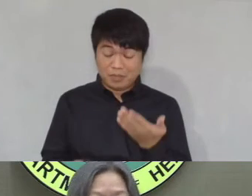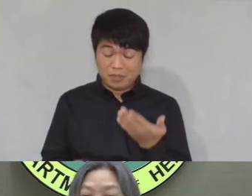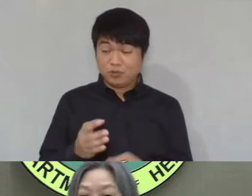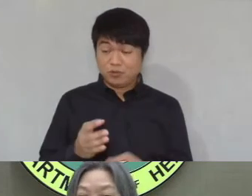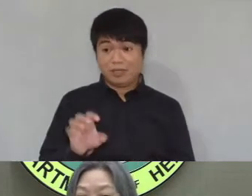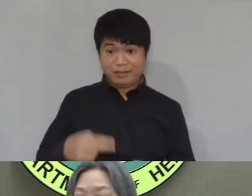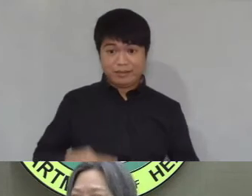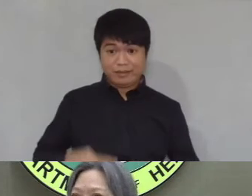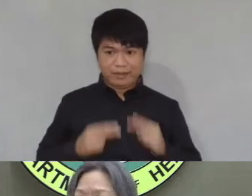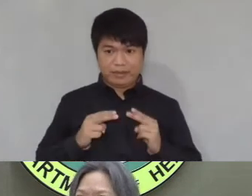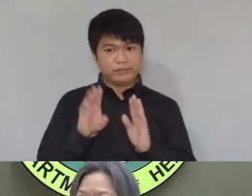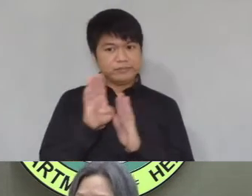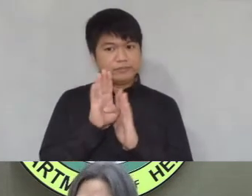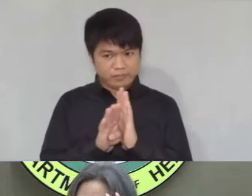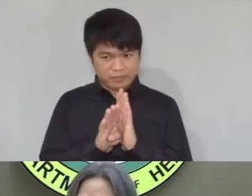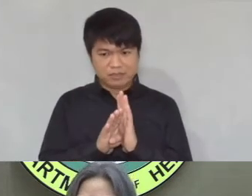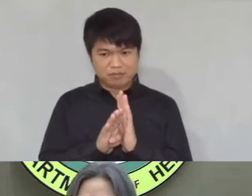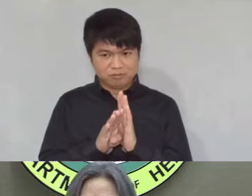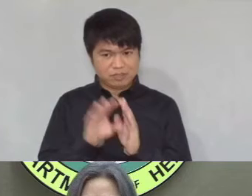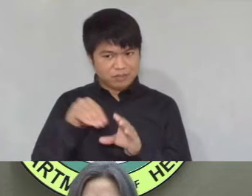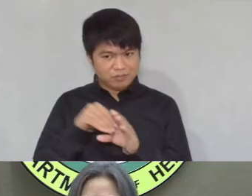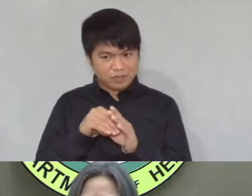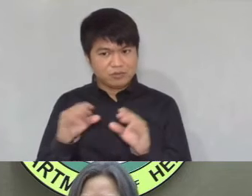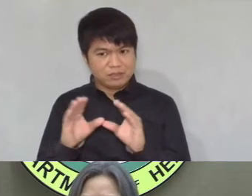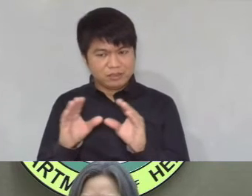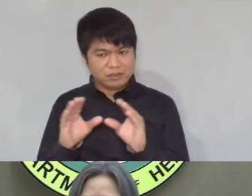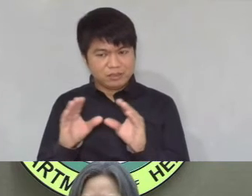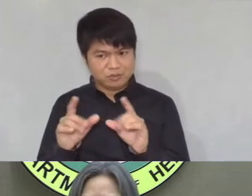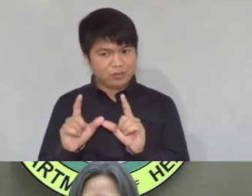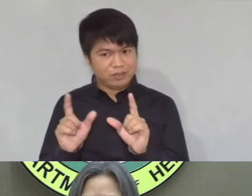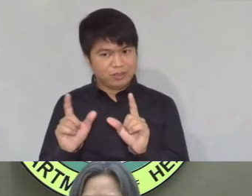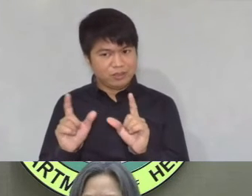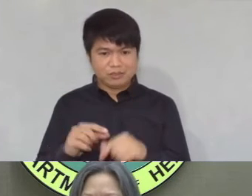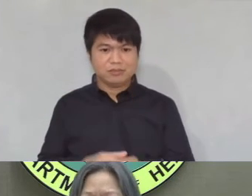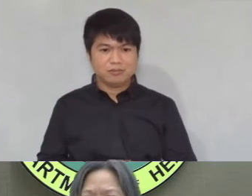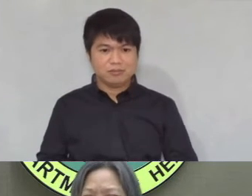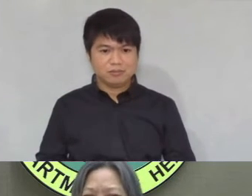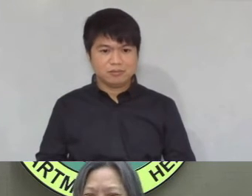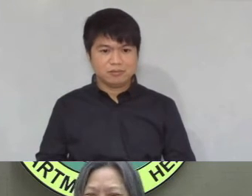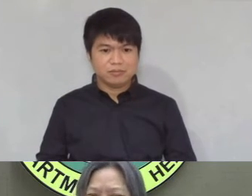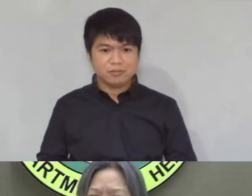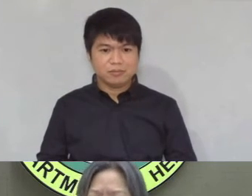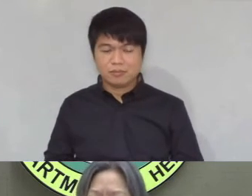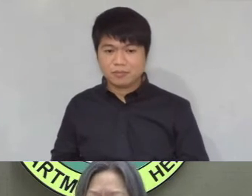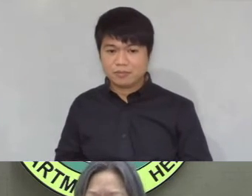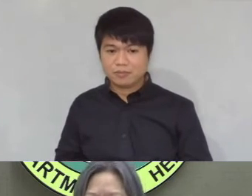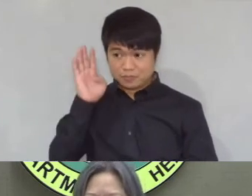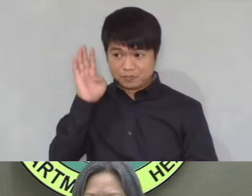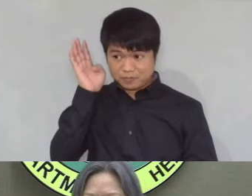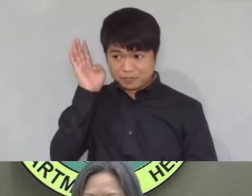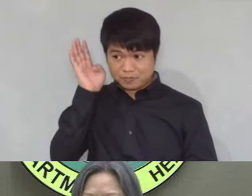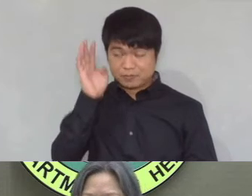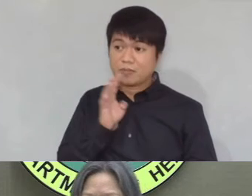Baka sa e-health bill. I've been reading so many. No, it's You want that's to share? Yes, yeah. doctor.